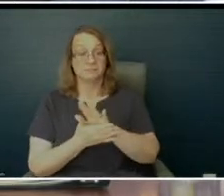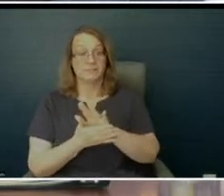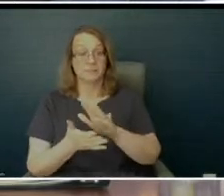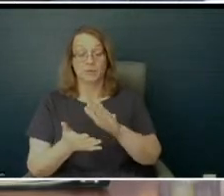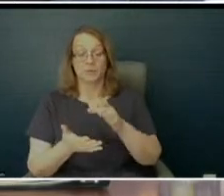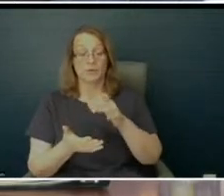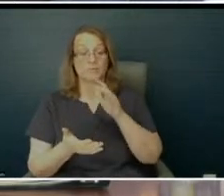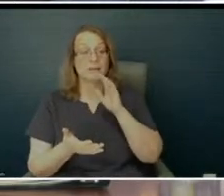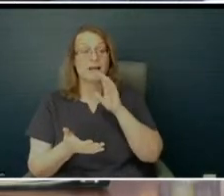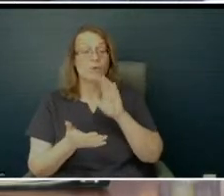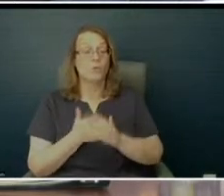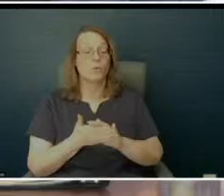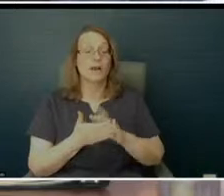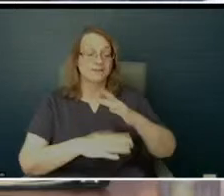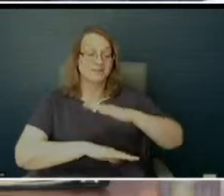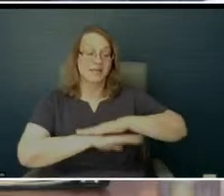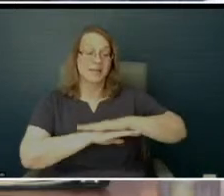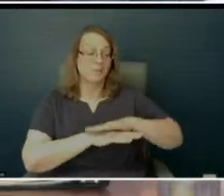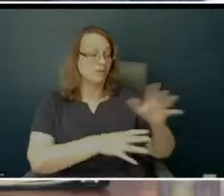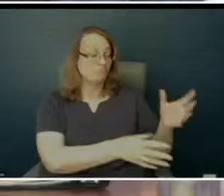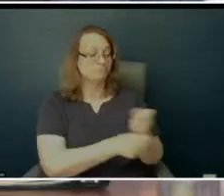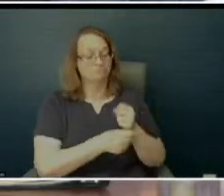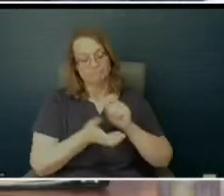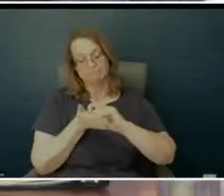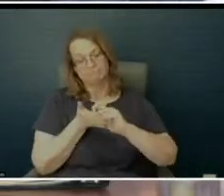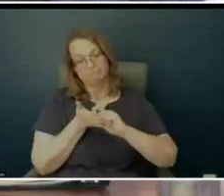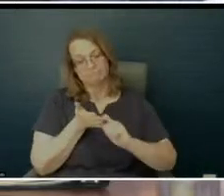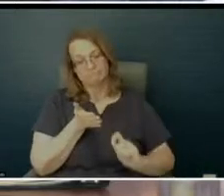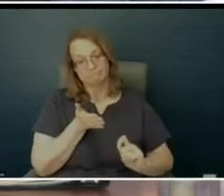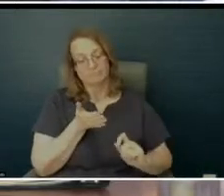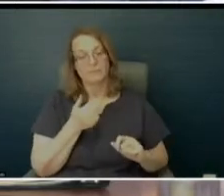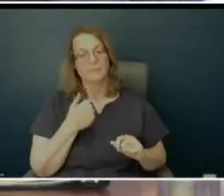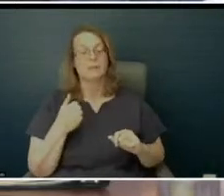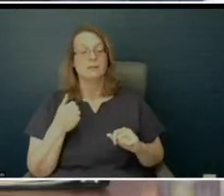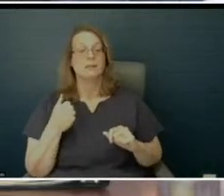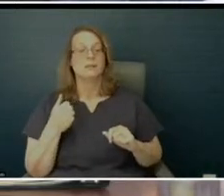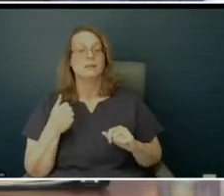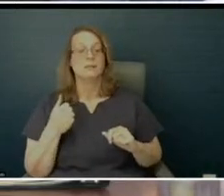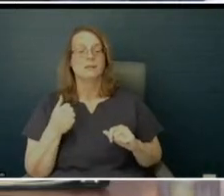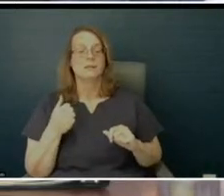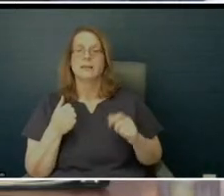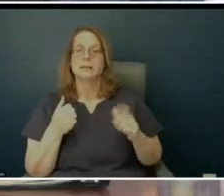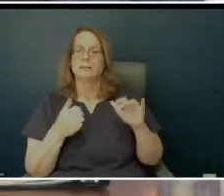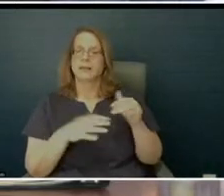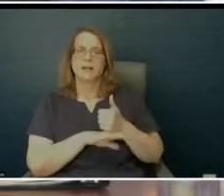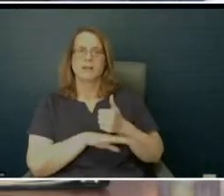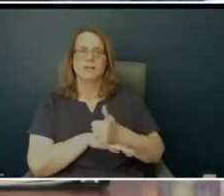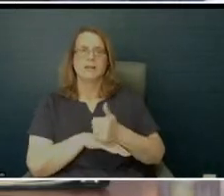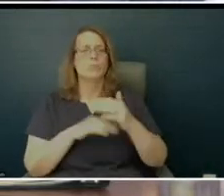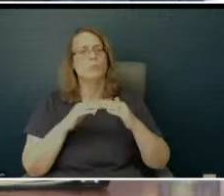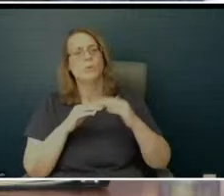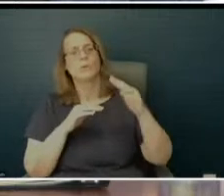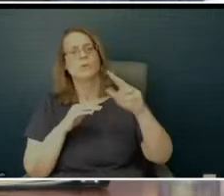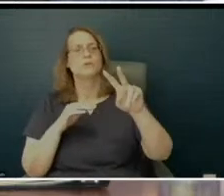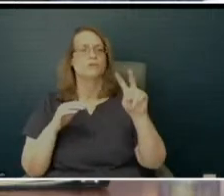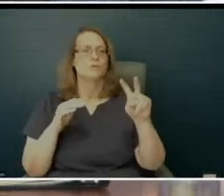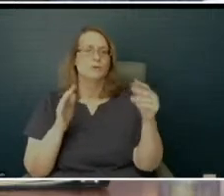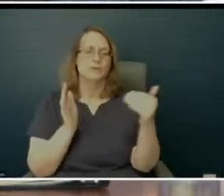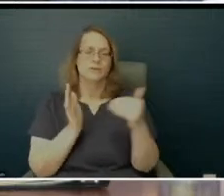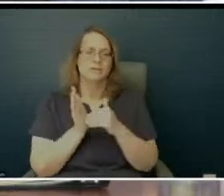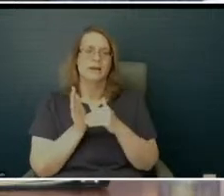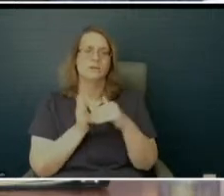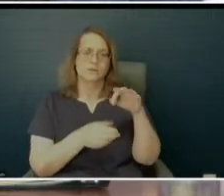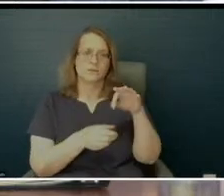pen, and I started jotting it down. That had to do with an allegation that more than 200,000 votes